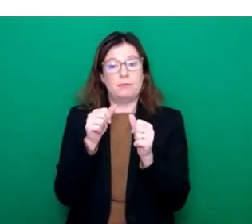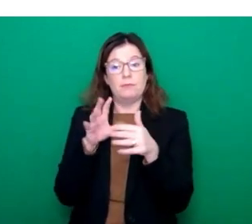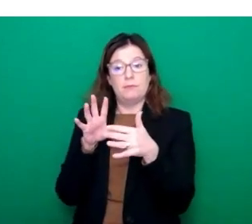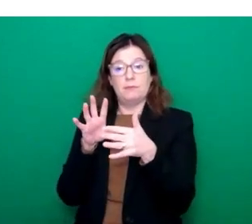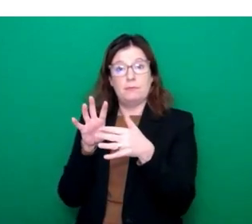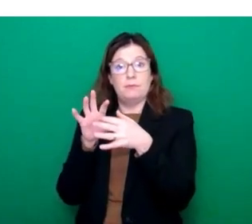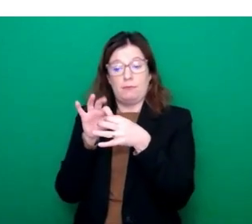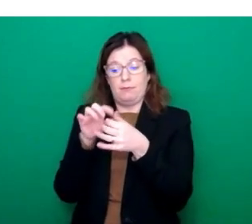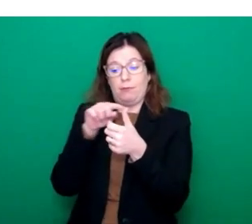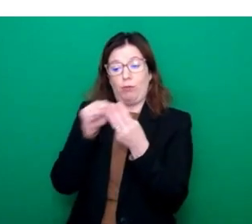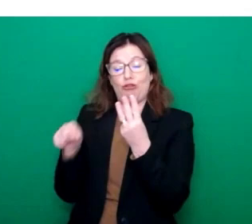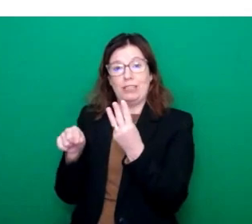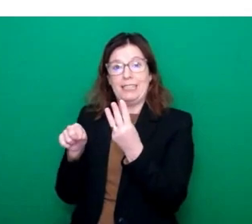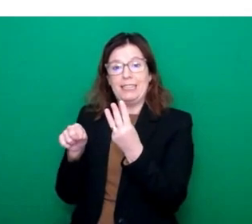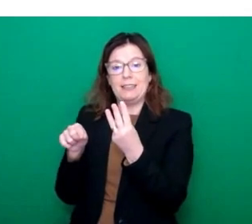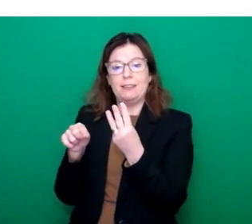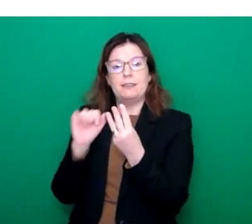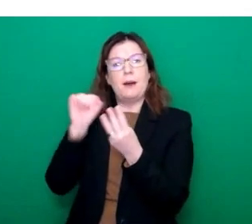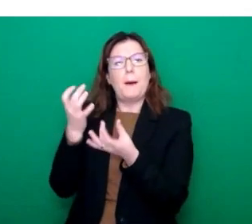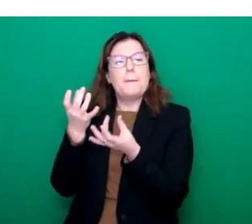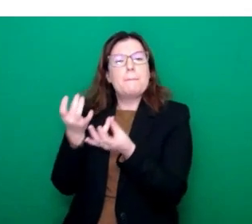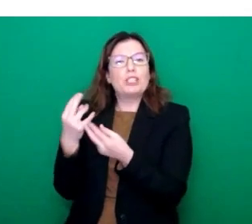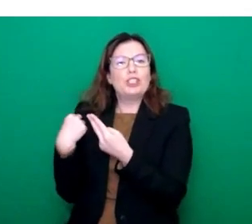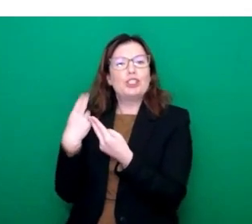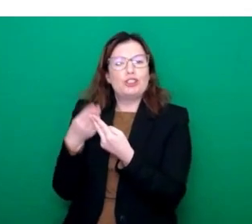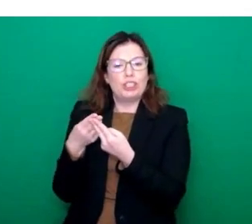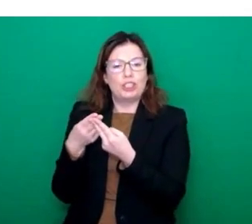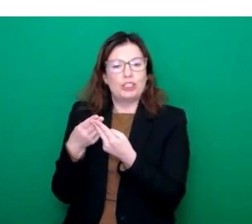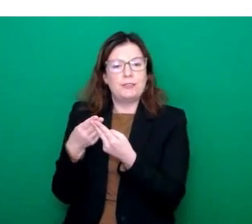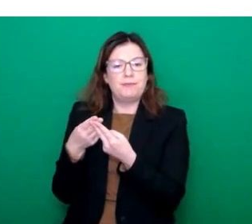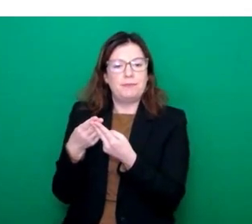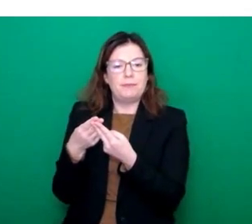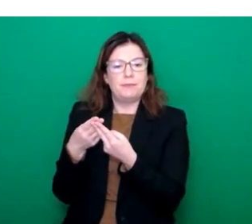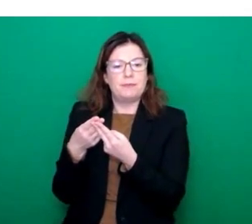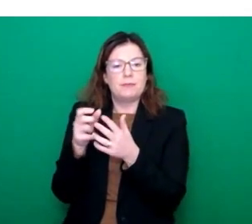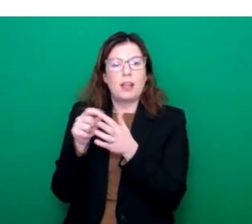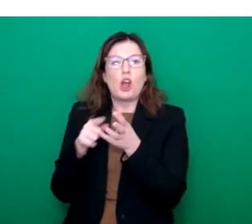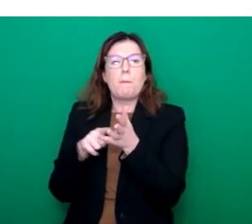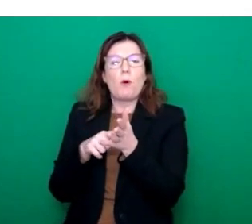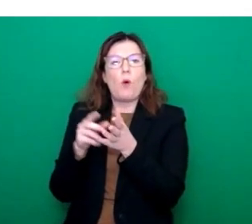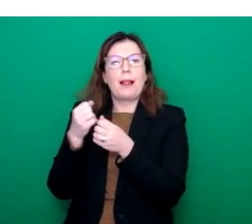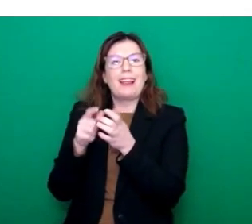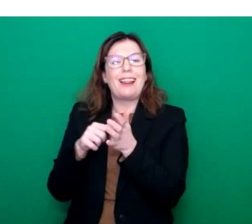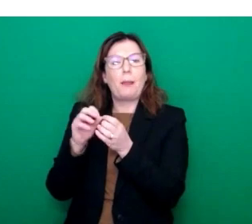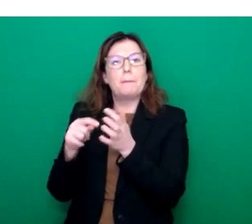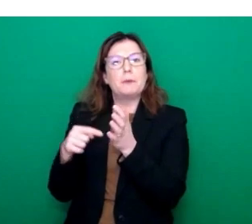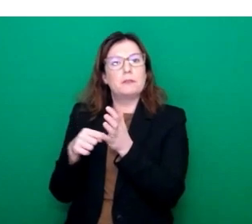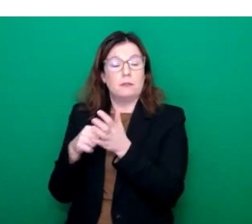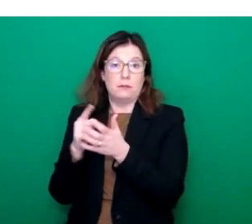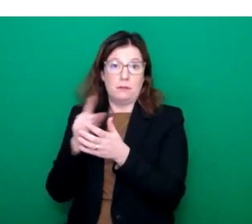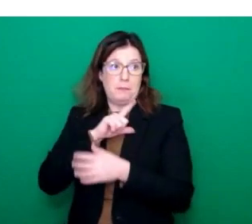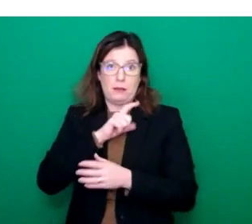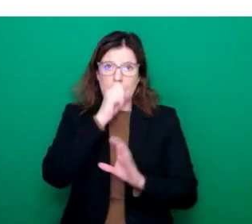has kind of follows the Buddhist tradition that was developed by Paul Gilbert in response to kind of growing